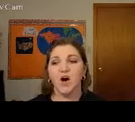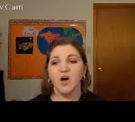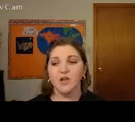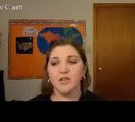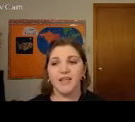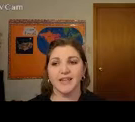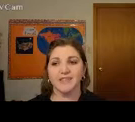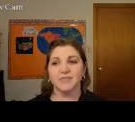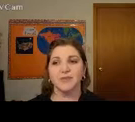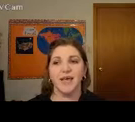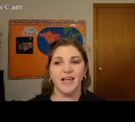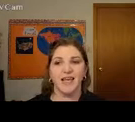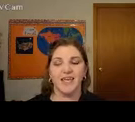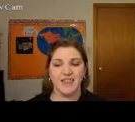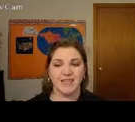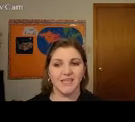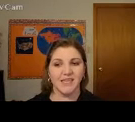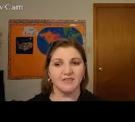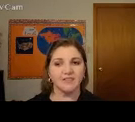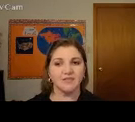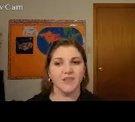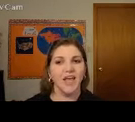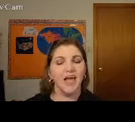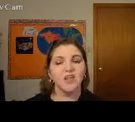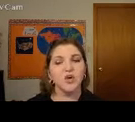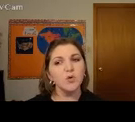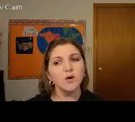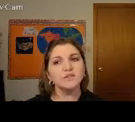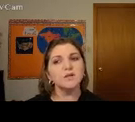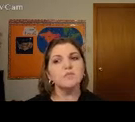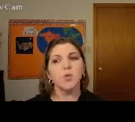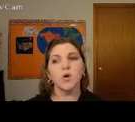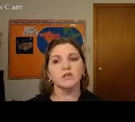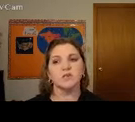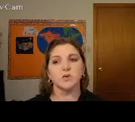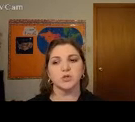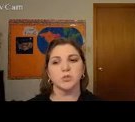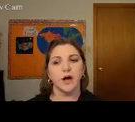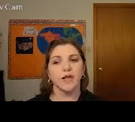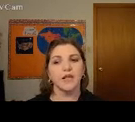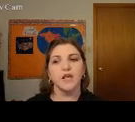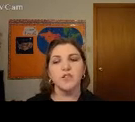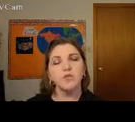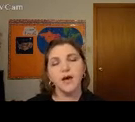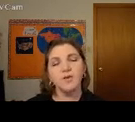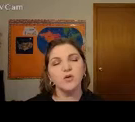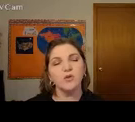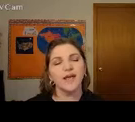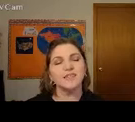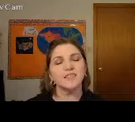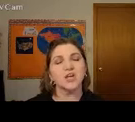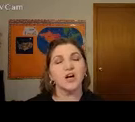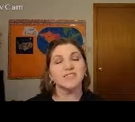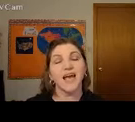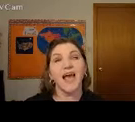they all liked to play in the leaves. And who was the more social one? The one who